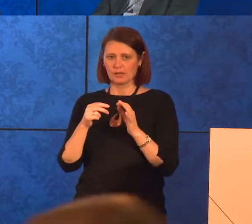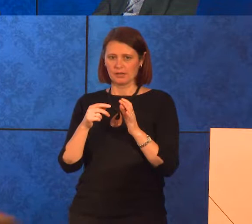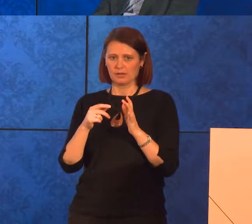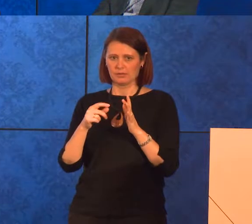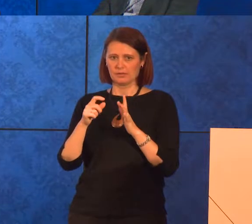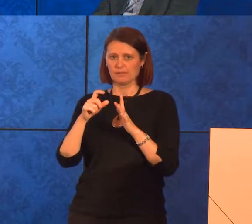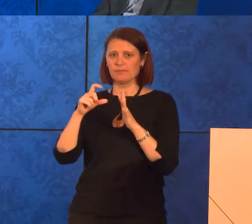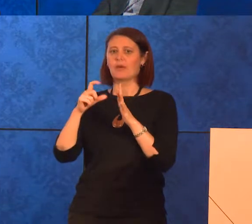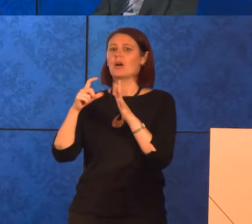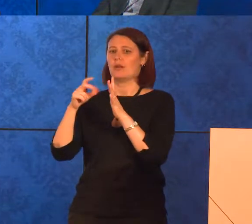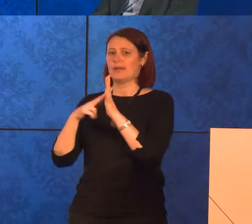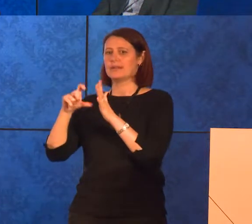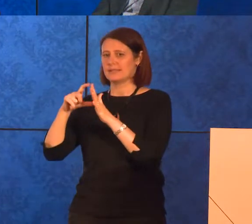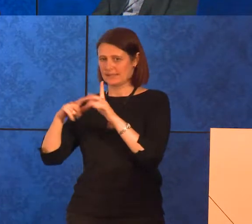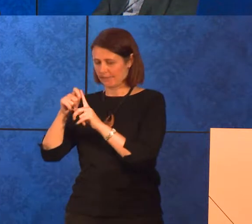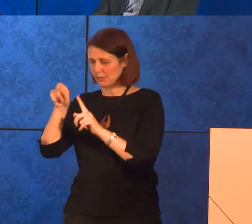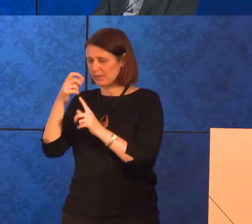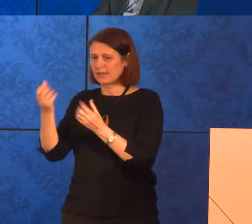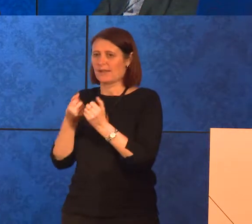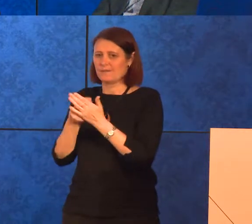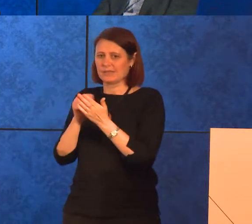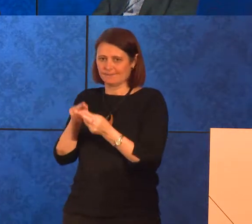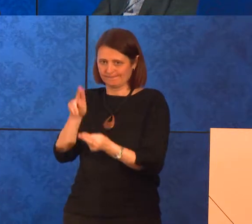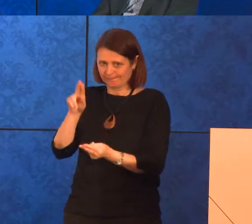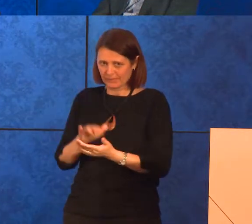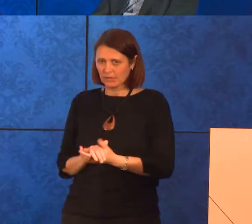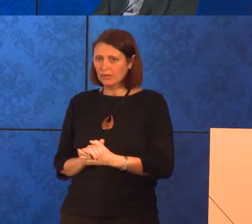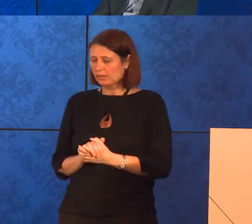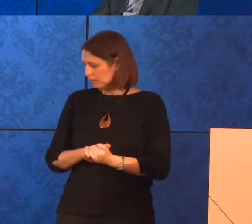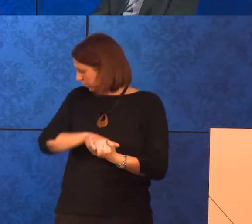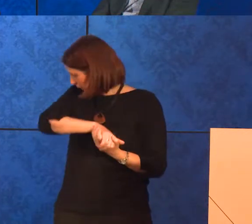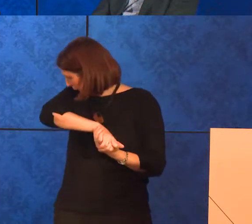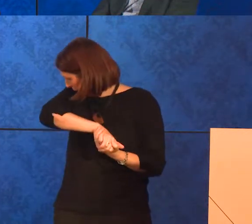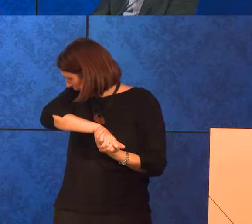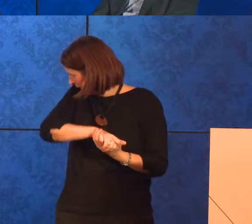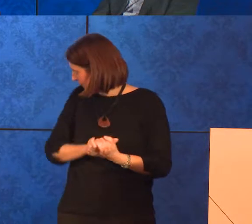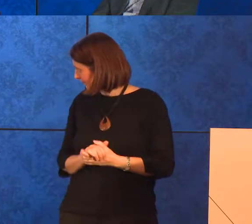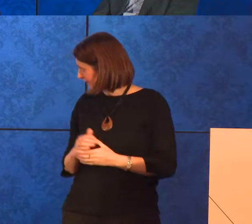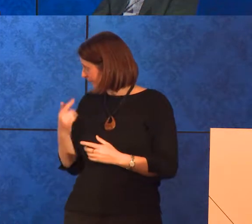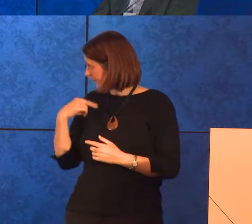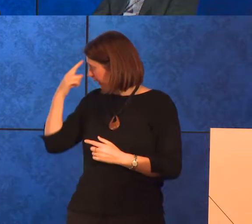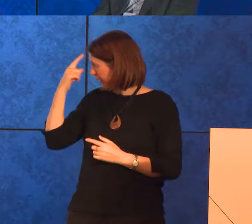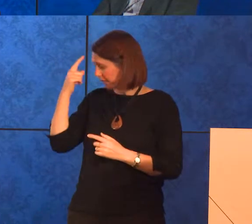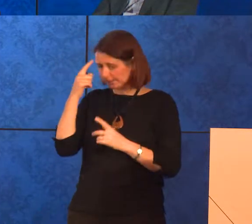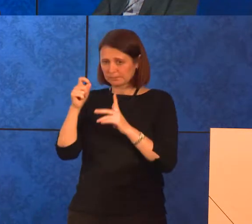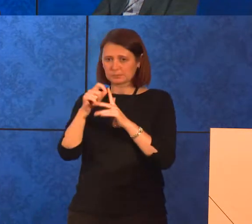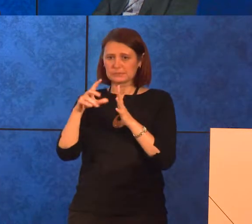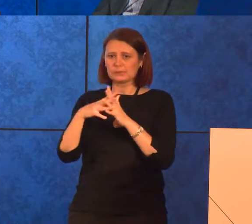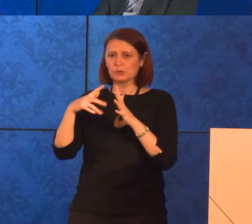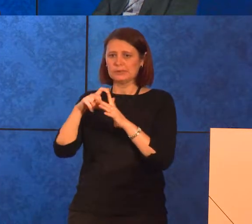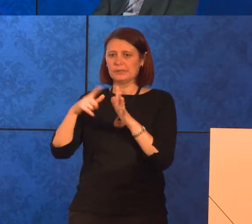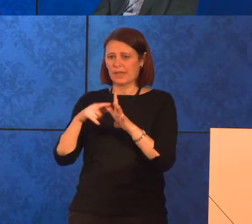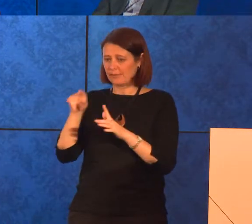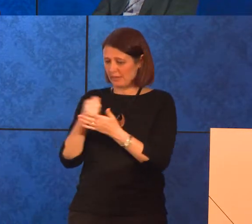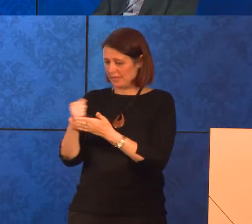in this Royal Commission. And I'm pretty clear, I think in PWDA is pretty clear that the numbers that are